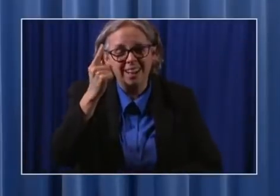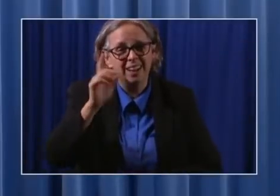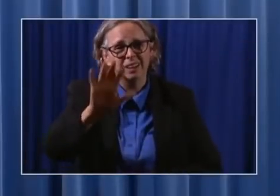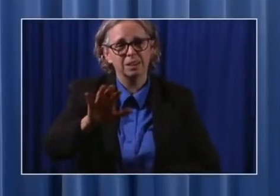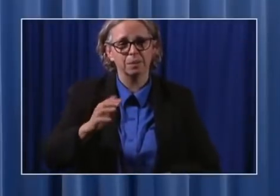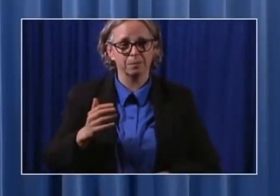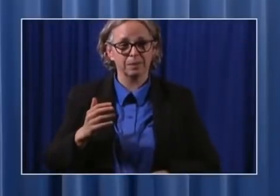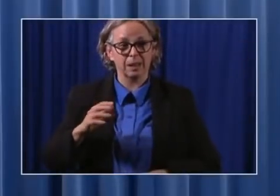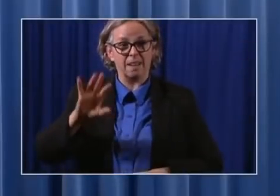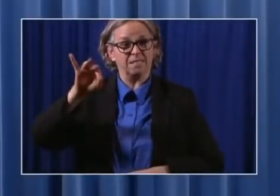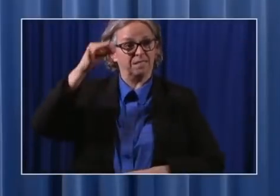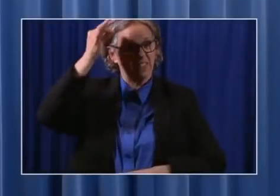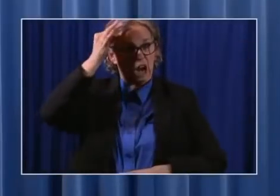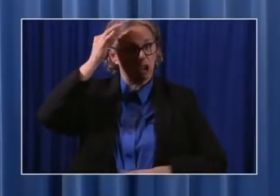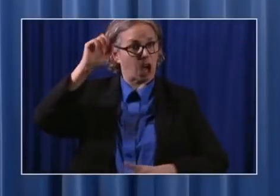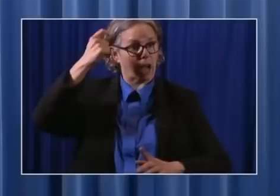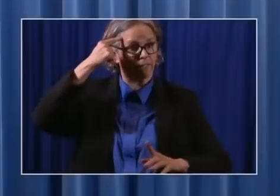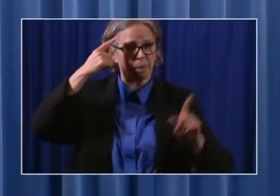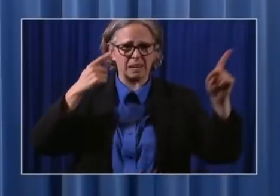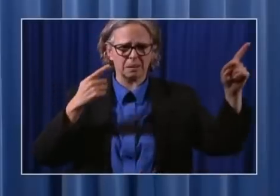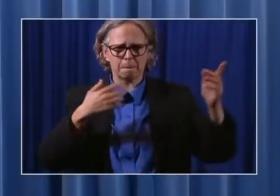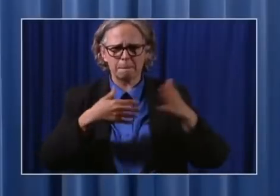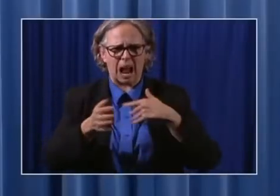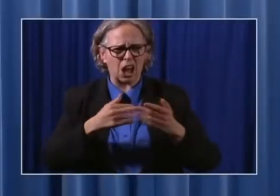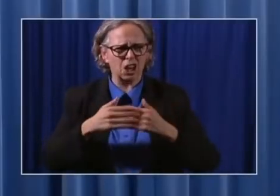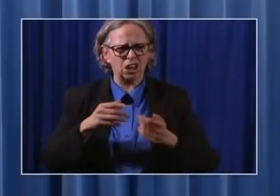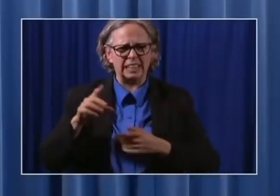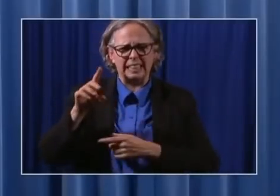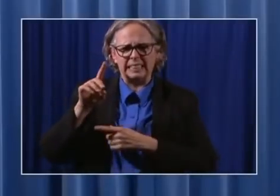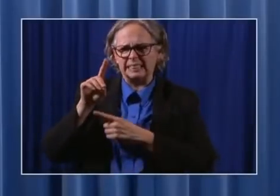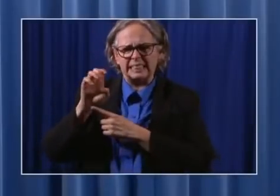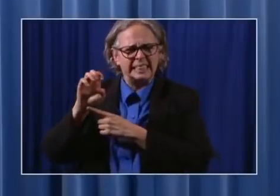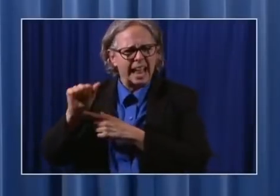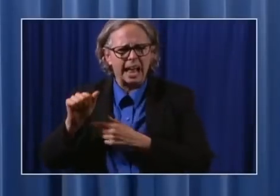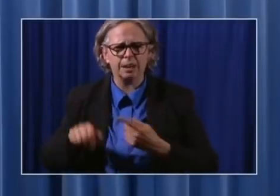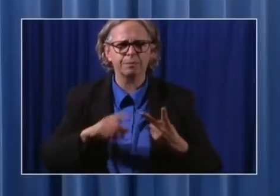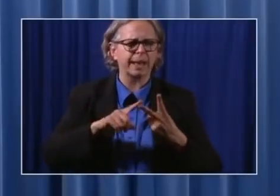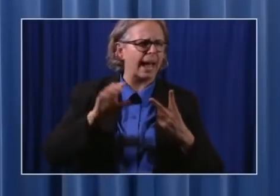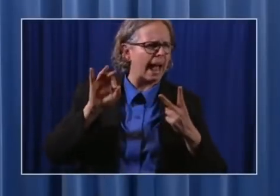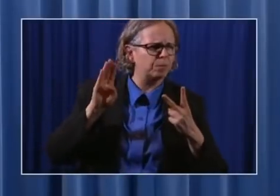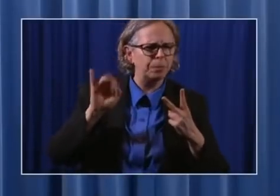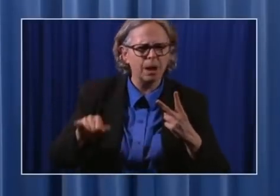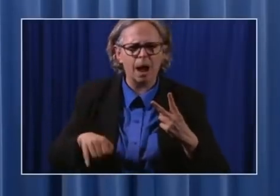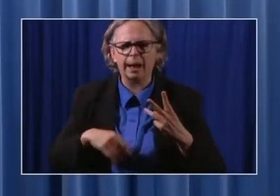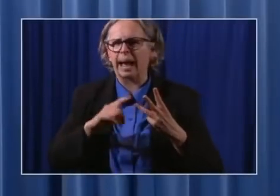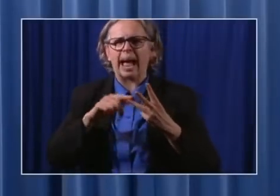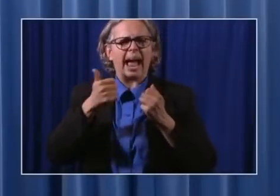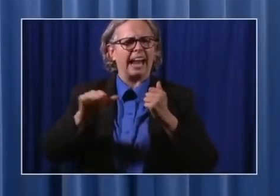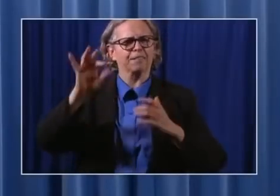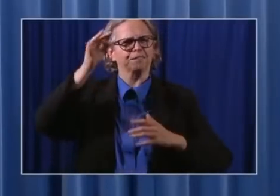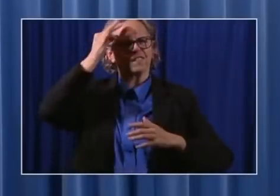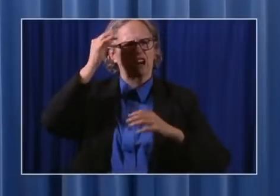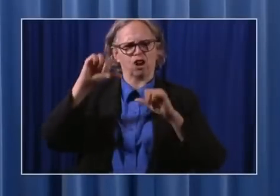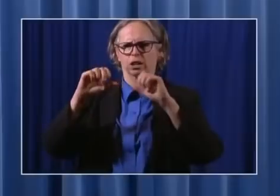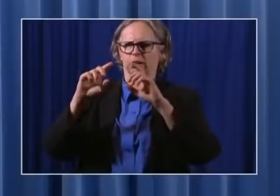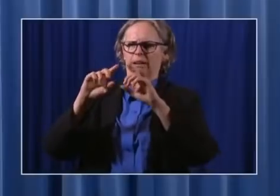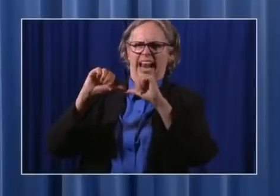DEA agents, whether they be the FBI, any other department, works all the